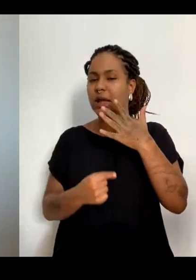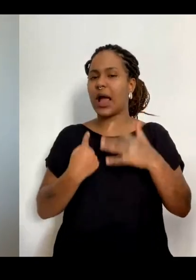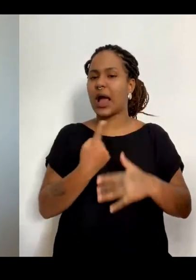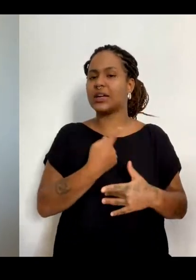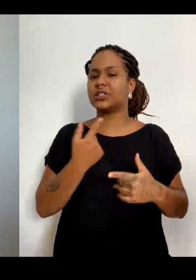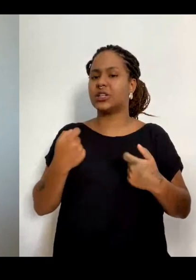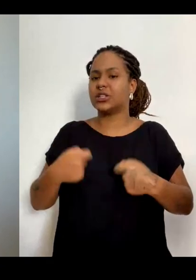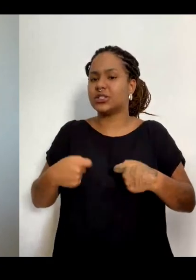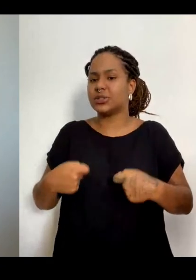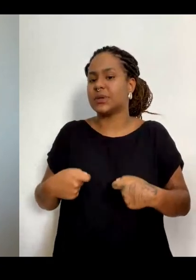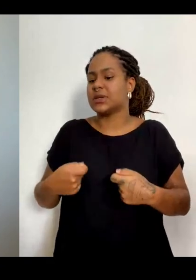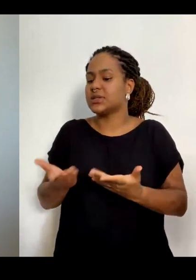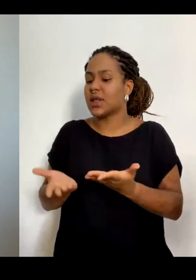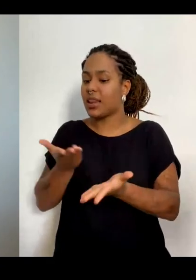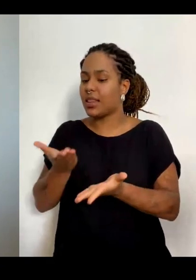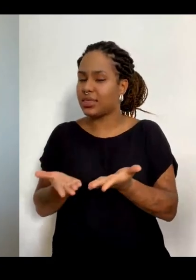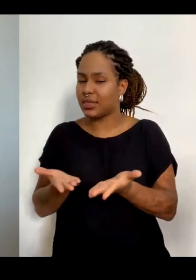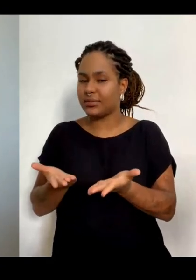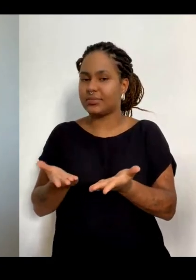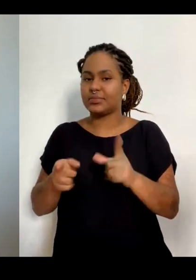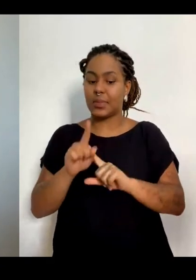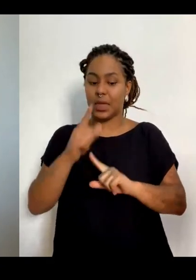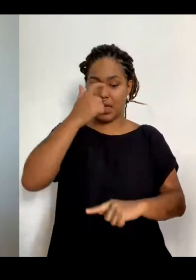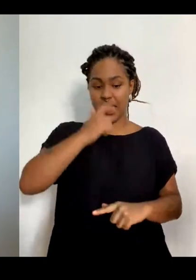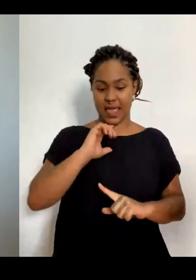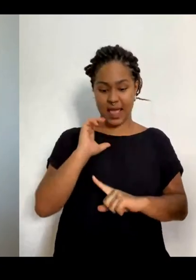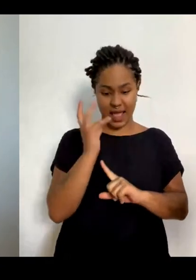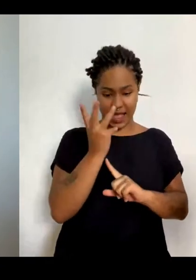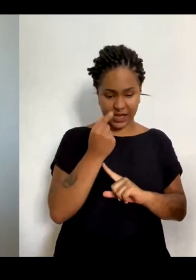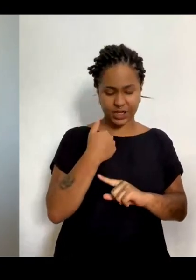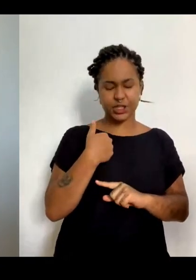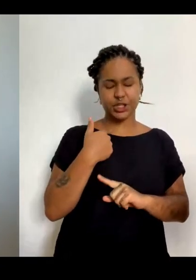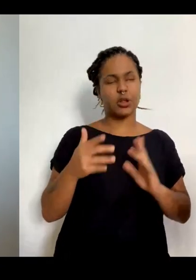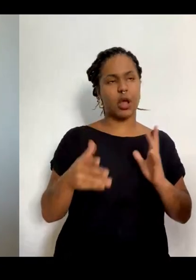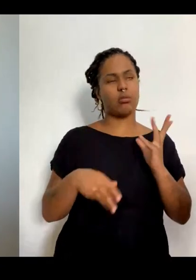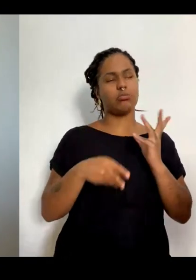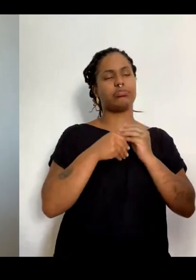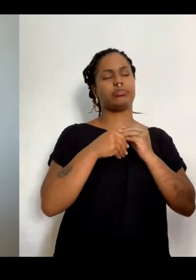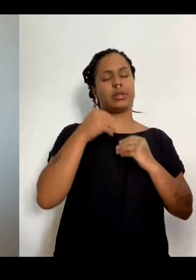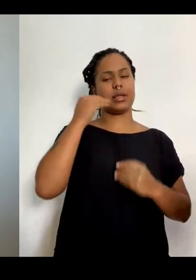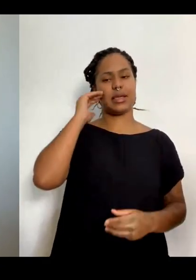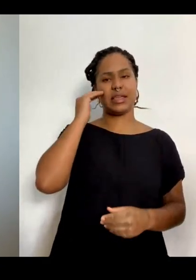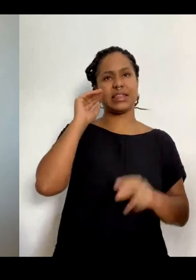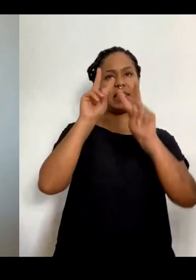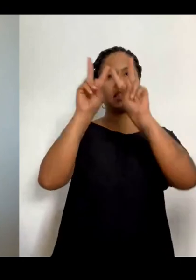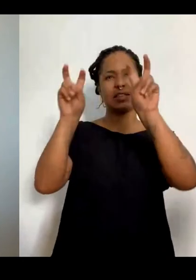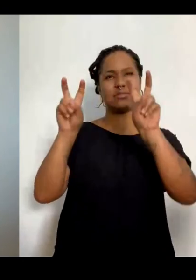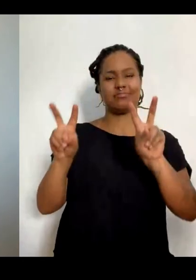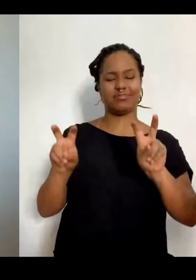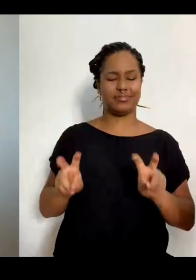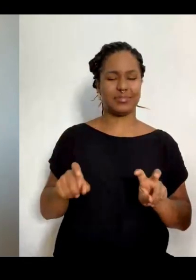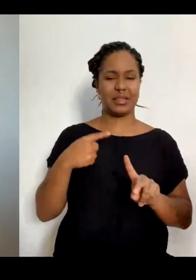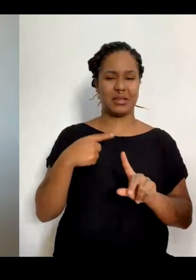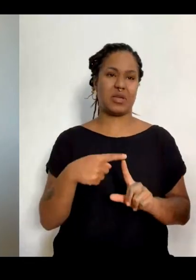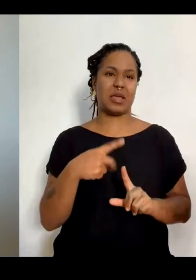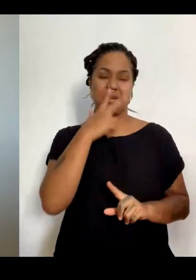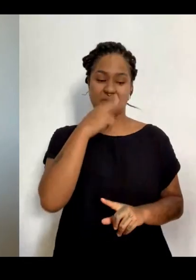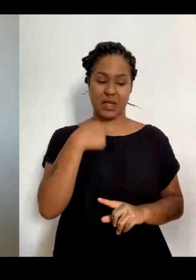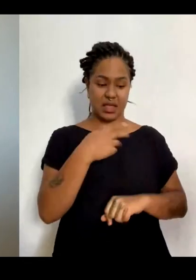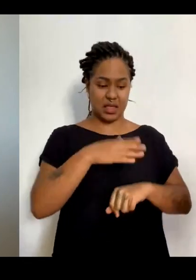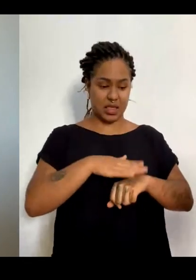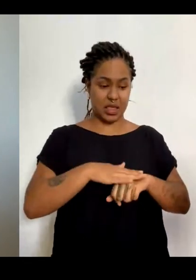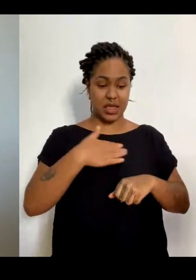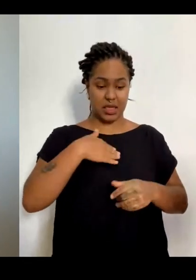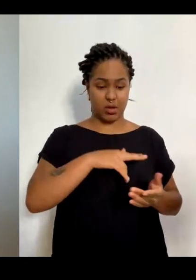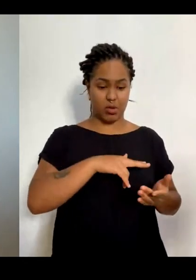because in the way that certain um the distinctions are made between humans and non-humans and the way that